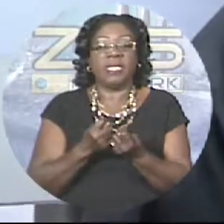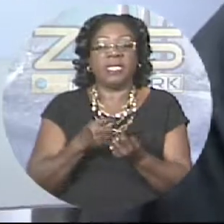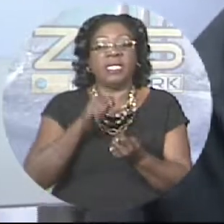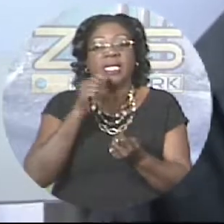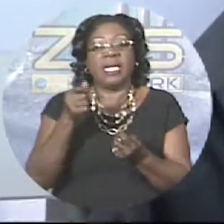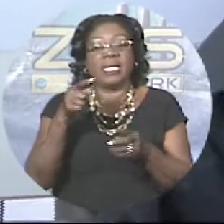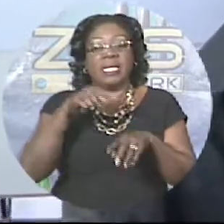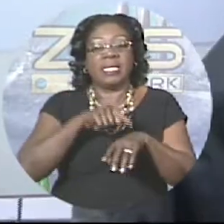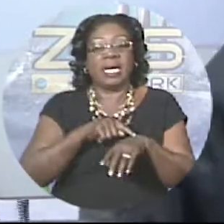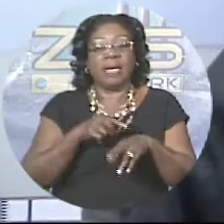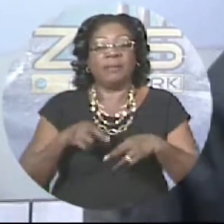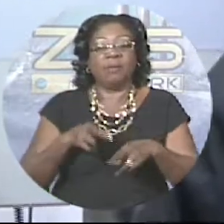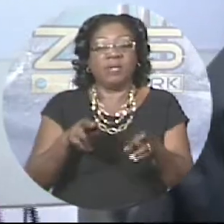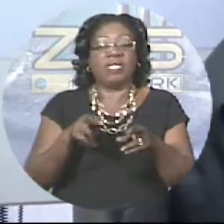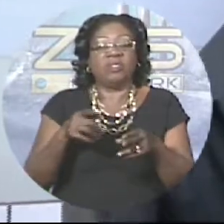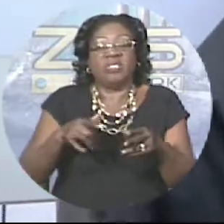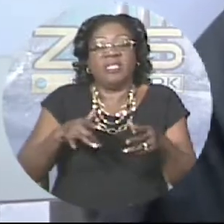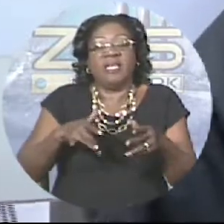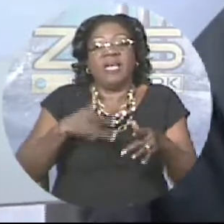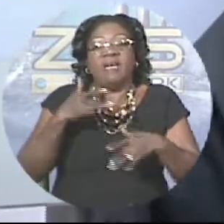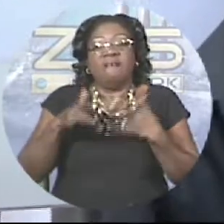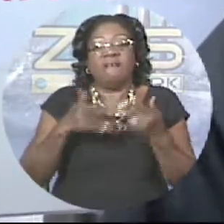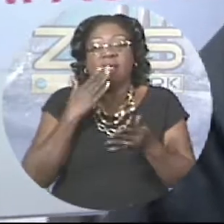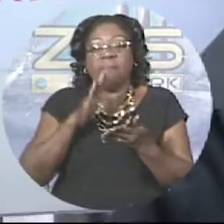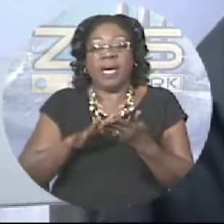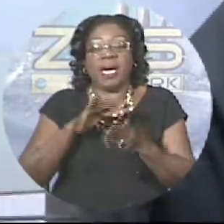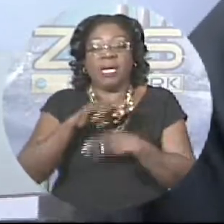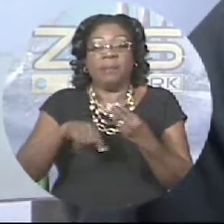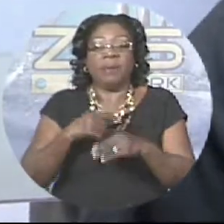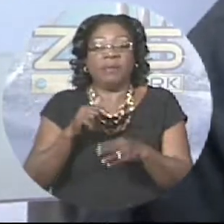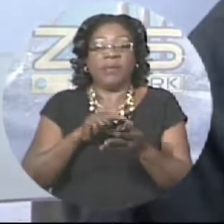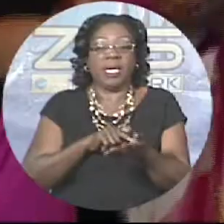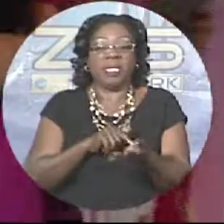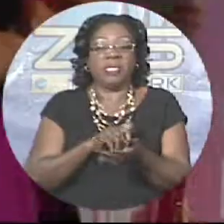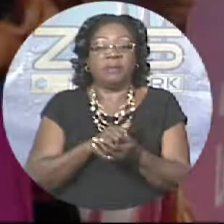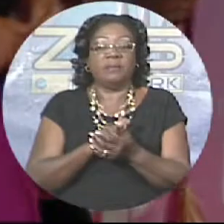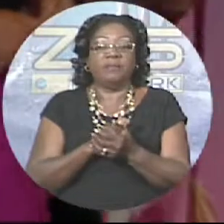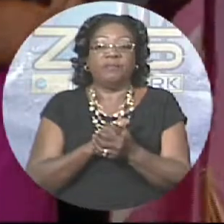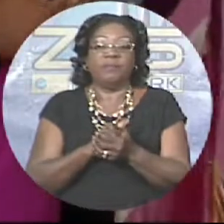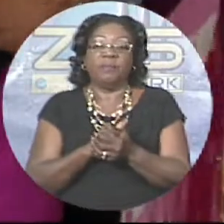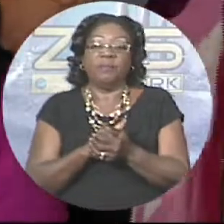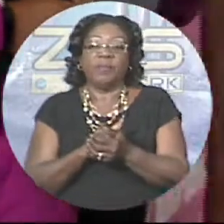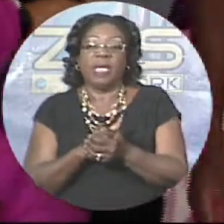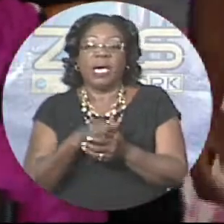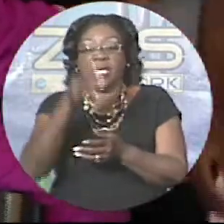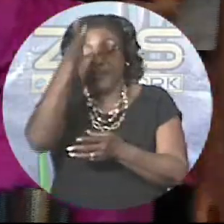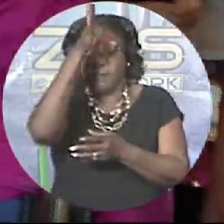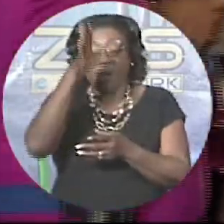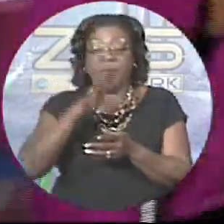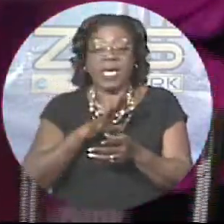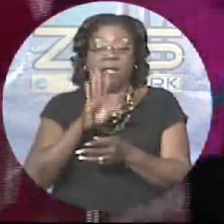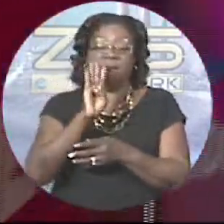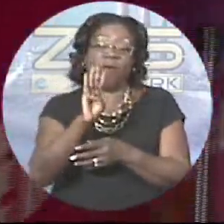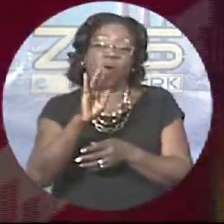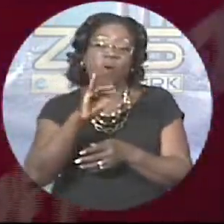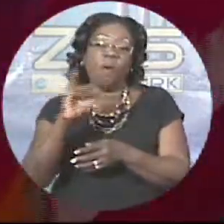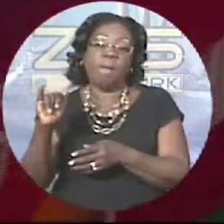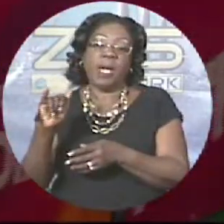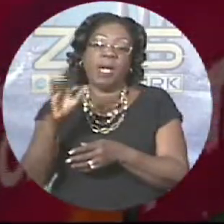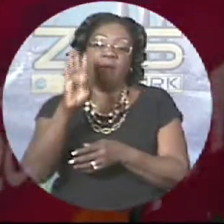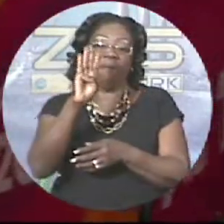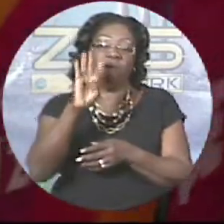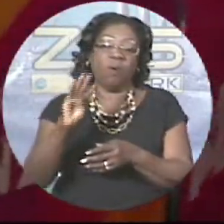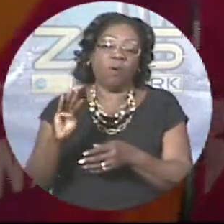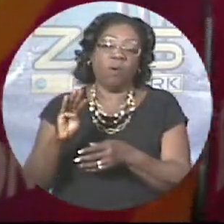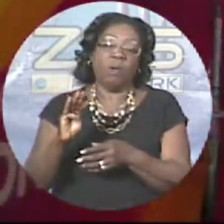I feel bad and, you know, really disappointed, but she'll have many more years ahead of her. As for our men's 4x4 meter relay team, they got the